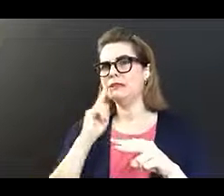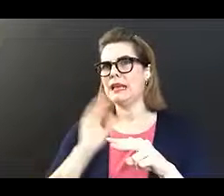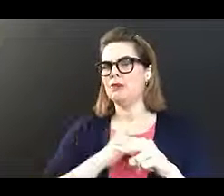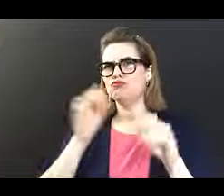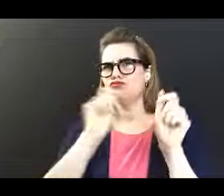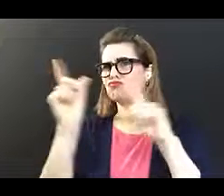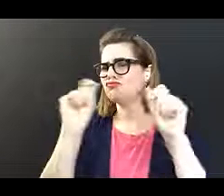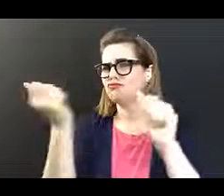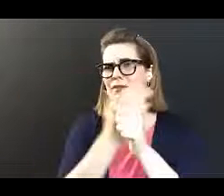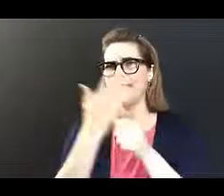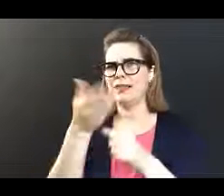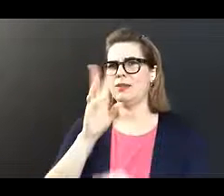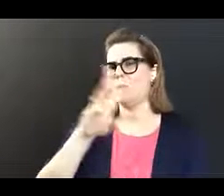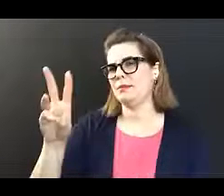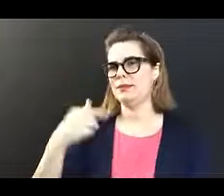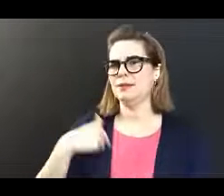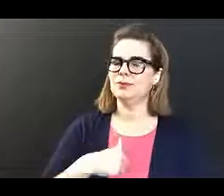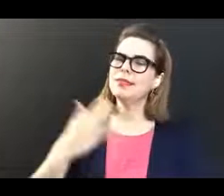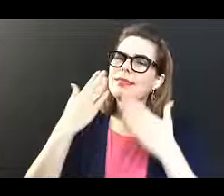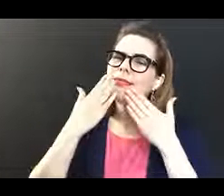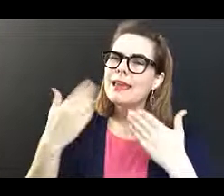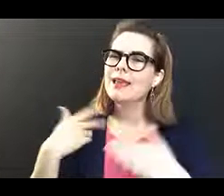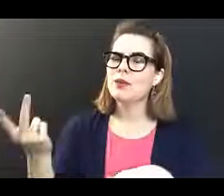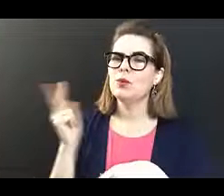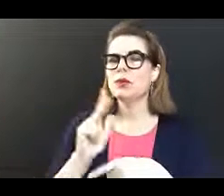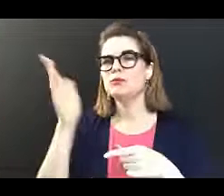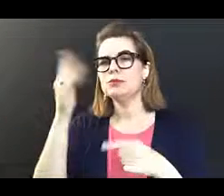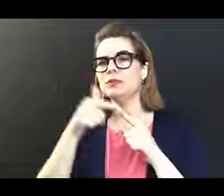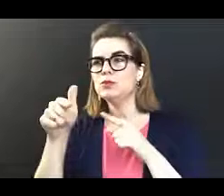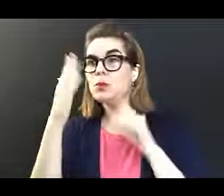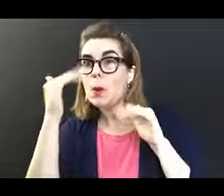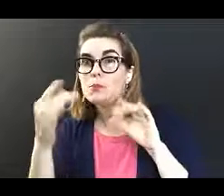opportunity to present to you all, and we're excited to work with you in the future.